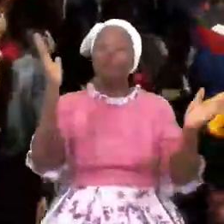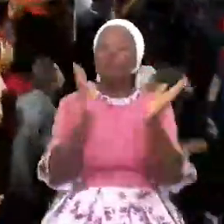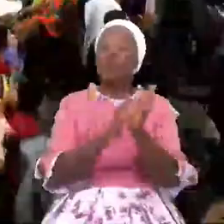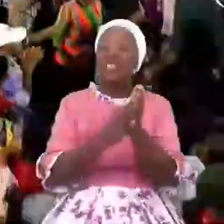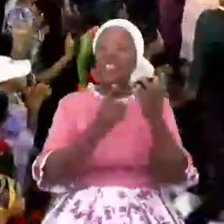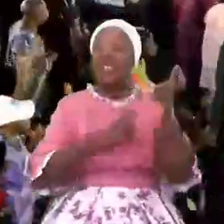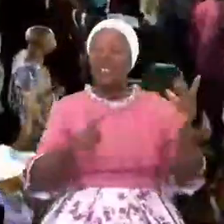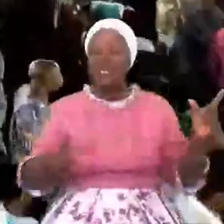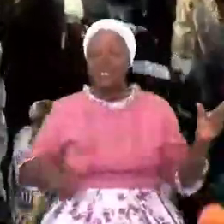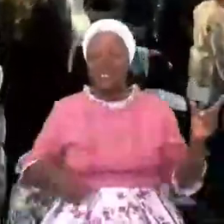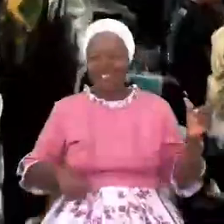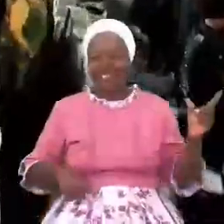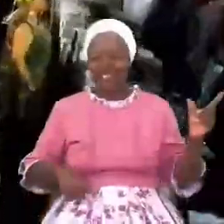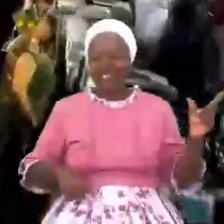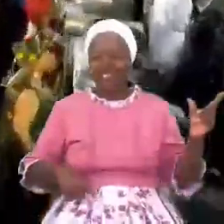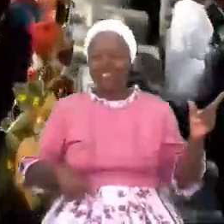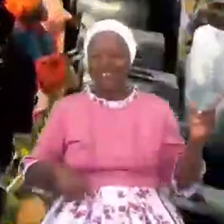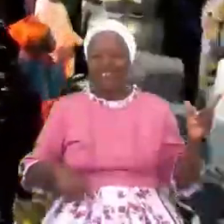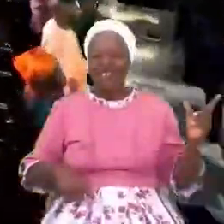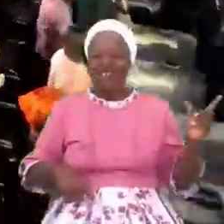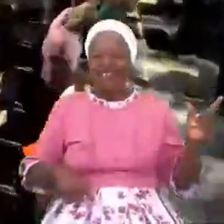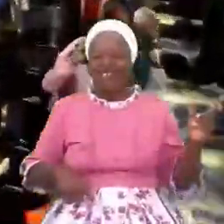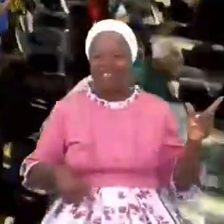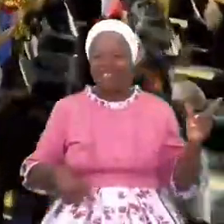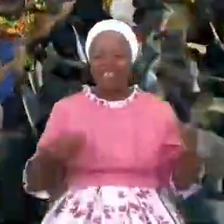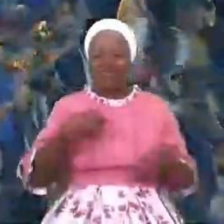We're talking about unforgettable,